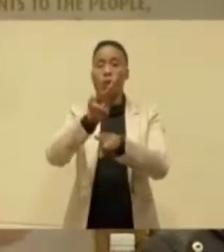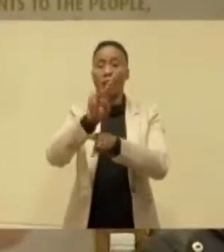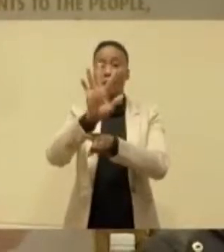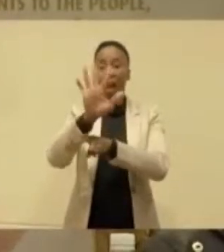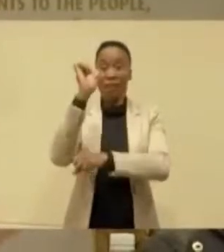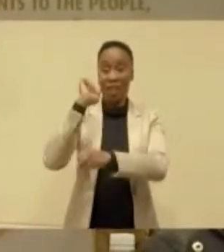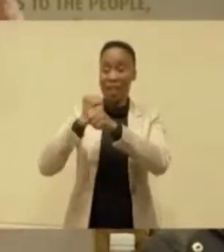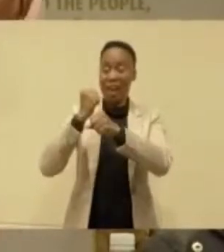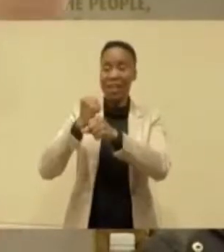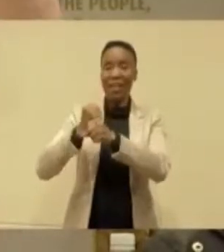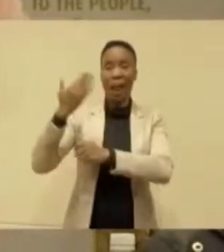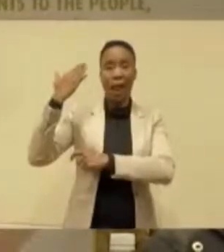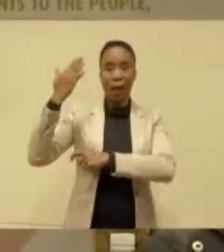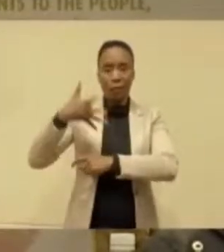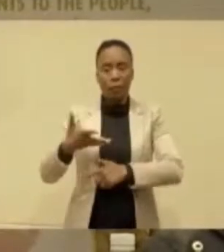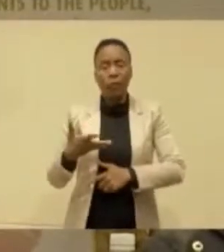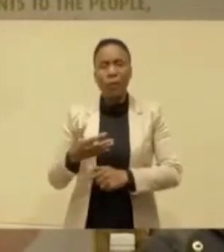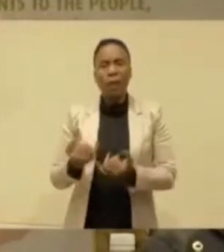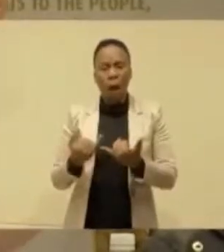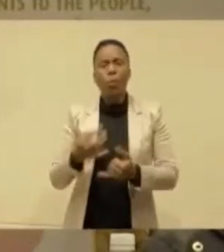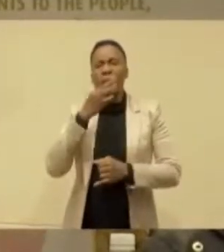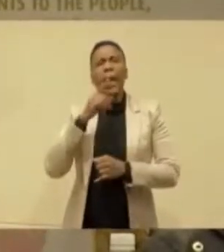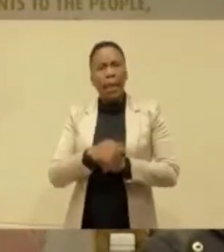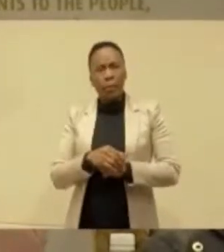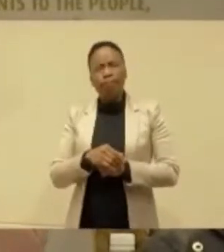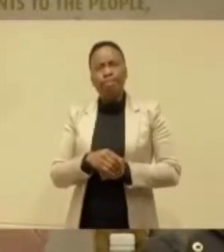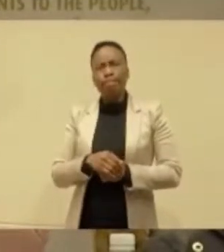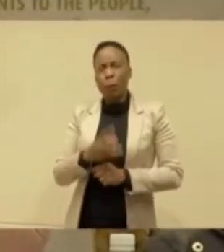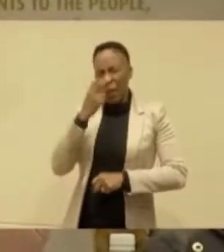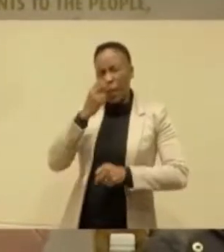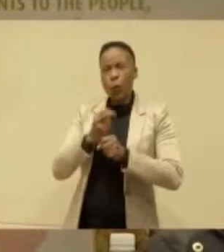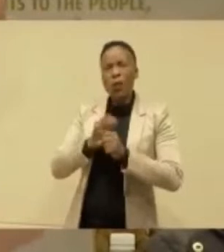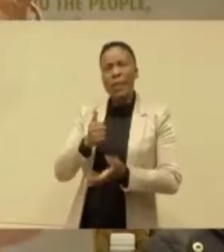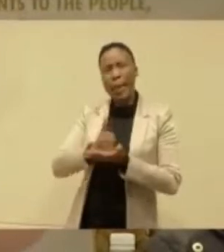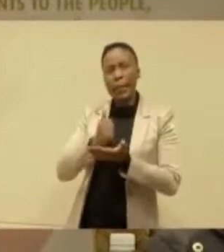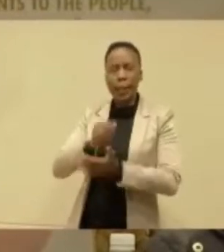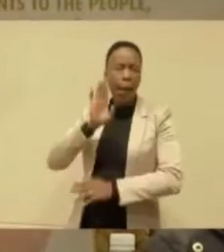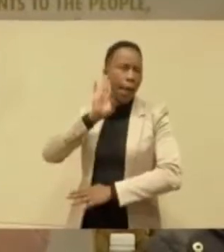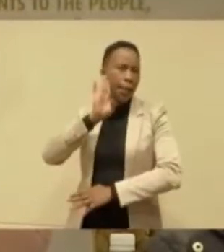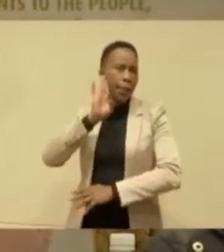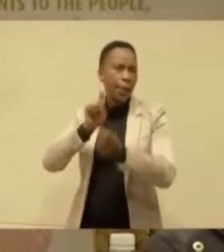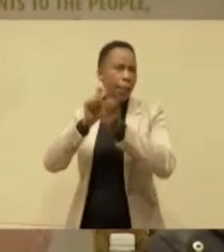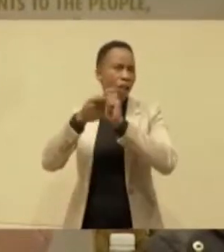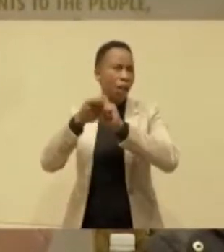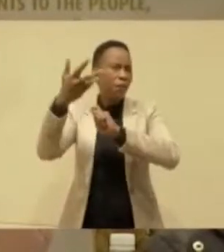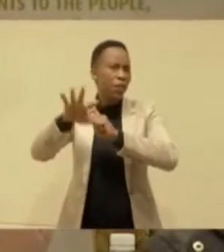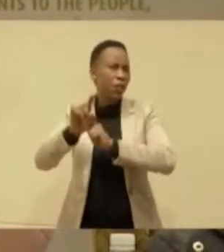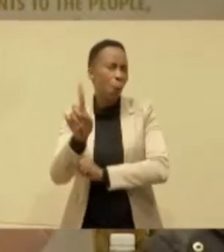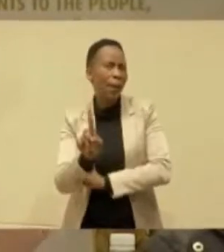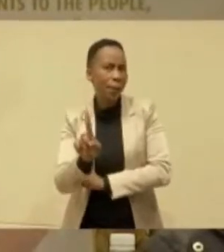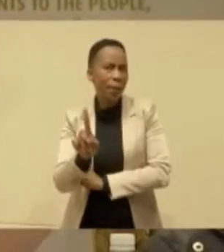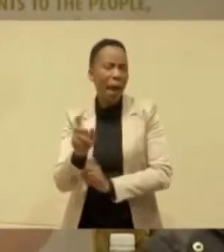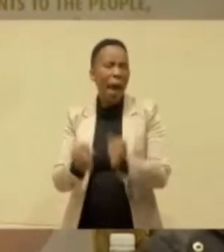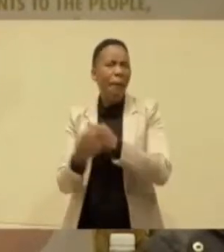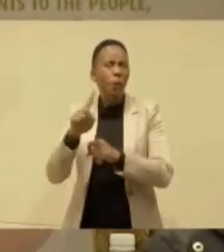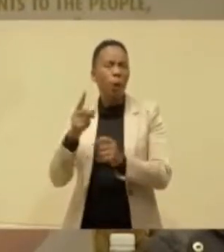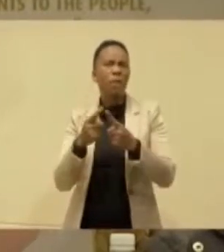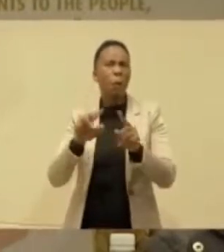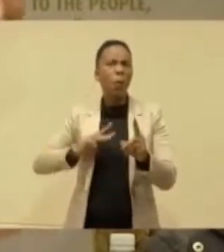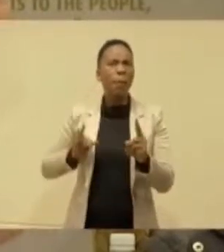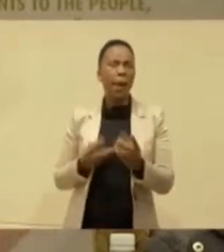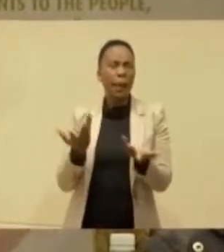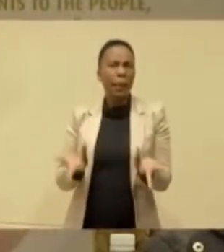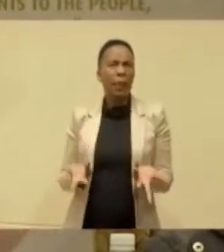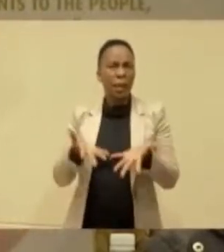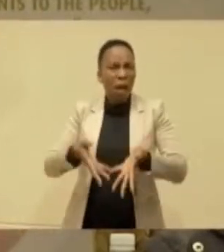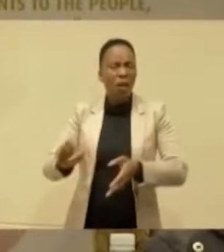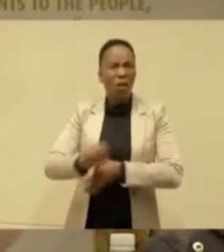later we said let us listen what have changed what have happened for the women of south africa now we found